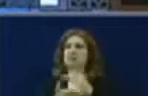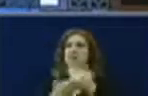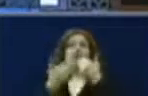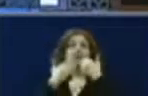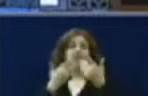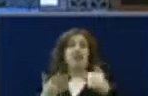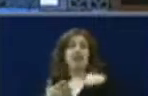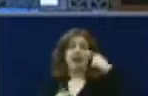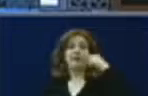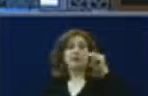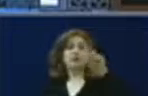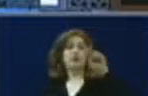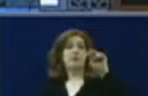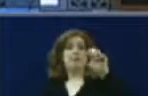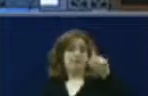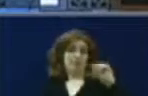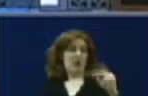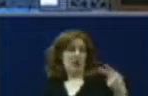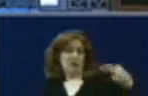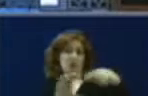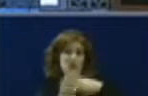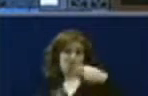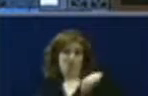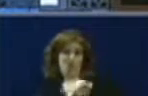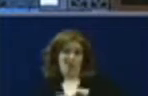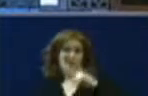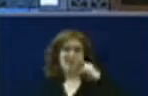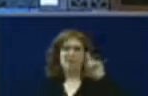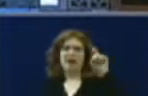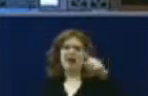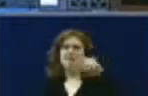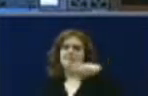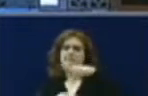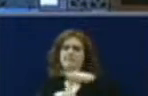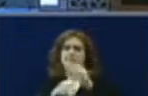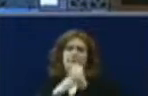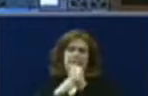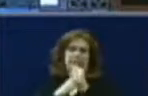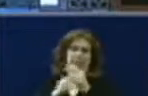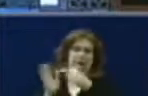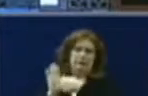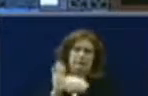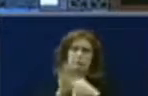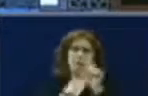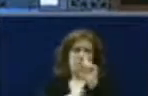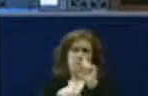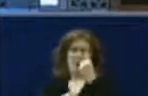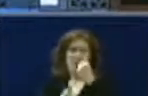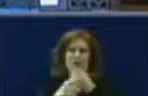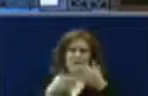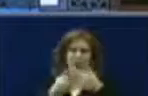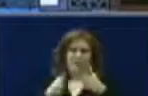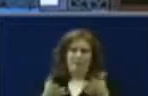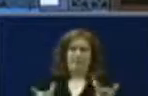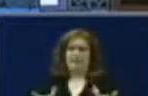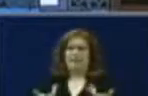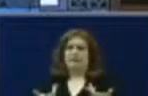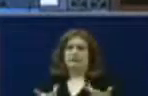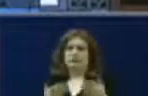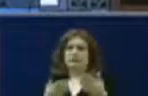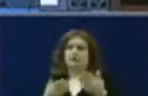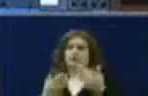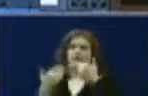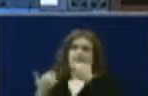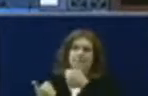And Mr. Mellon will join us. And I think if we could ask the principal to guide us to the right spot, that would be great. Thank you